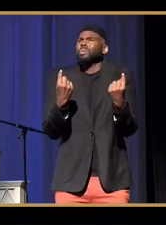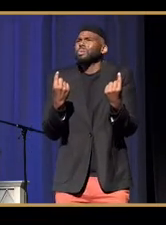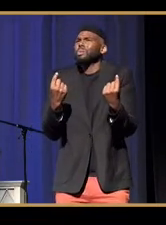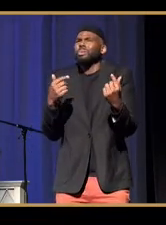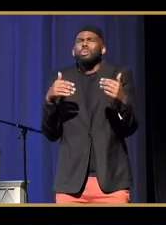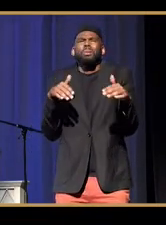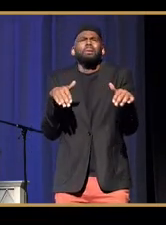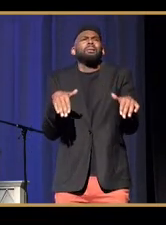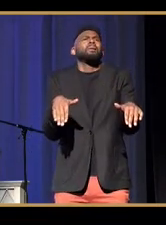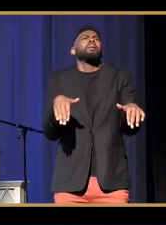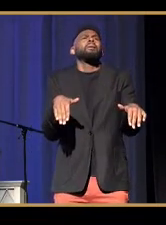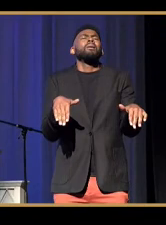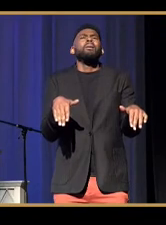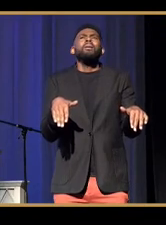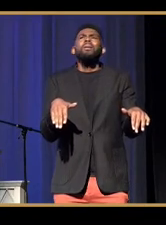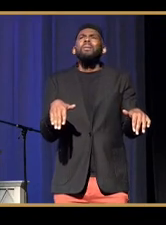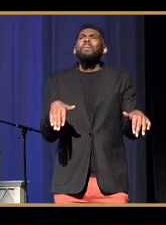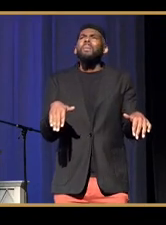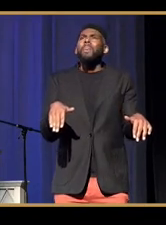do.